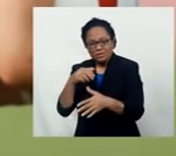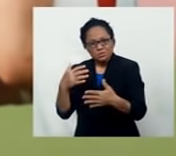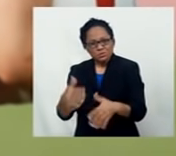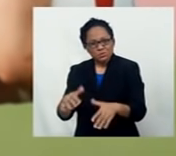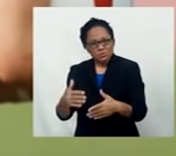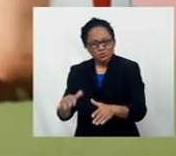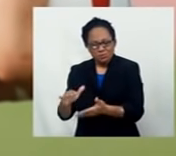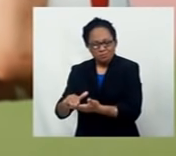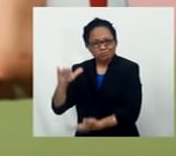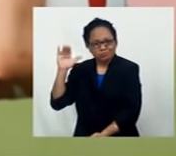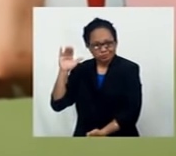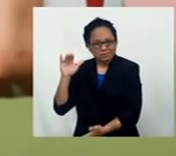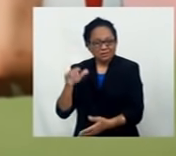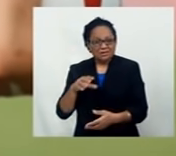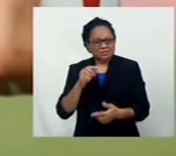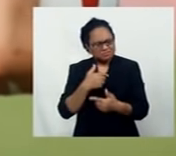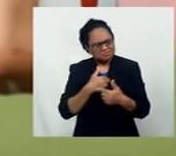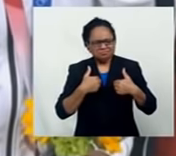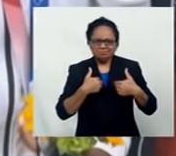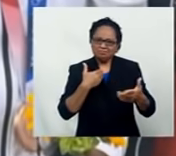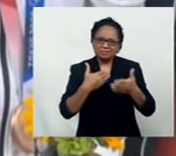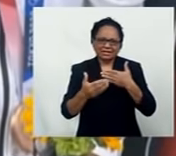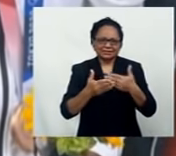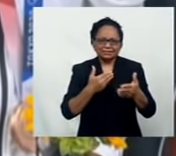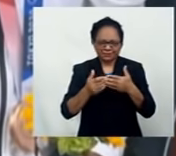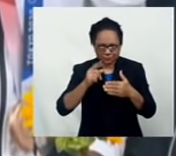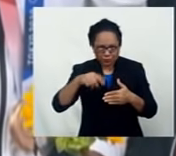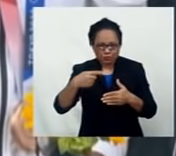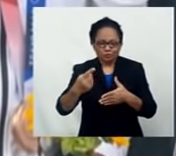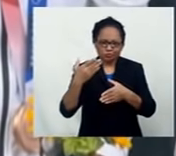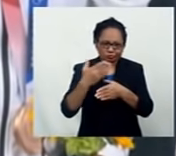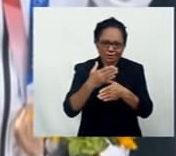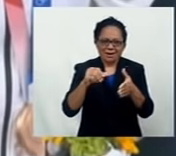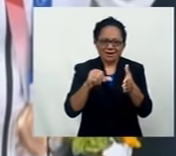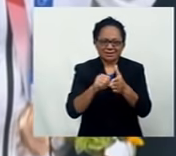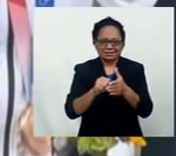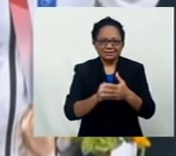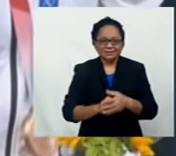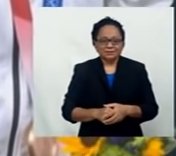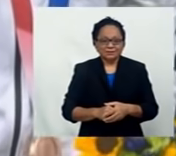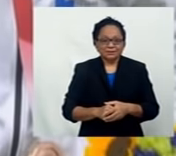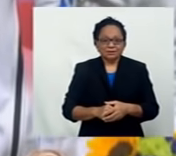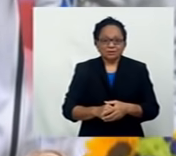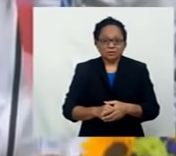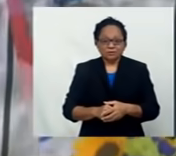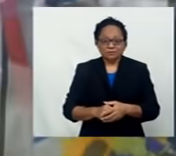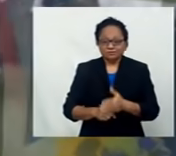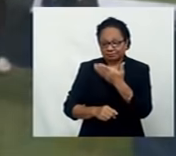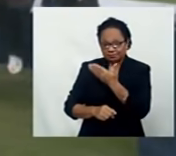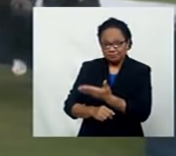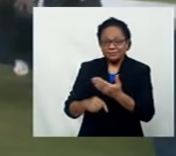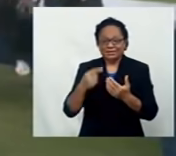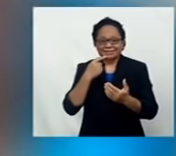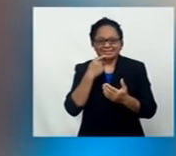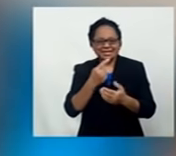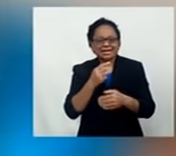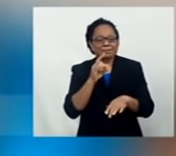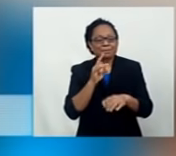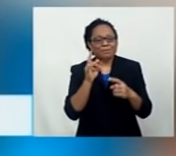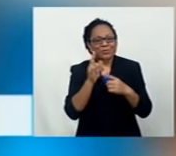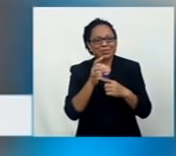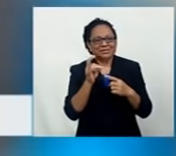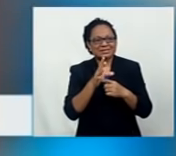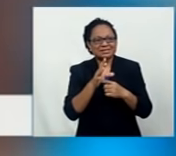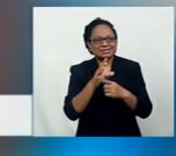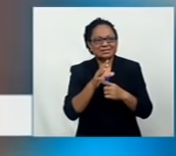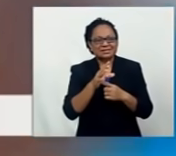we were not disheartened. One advice the side can give to aspiring players is to respect their parents. Please,